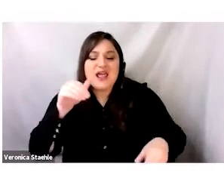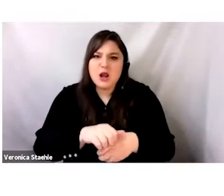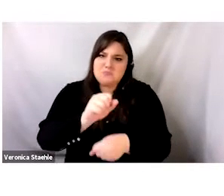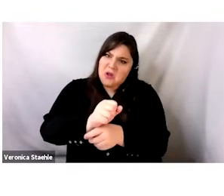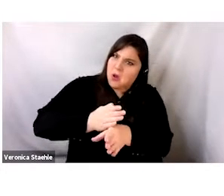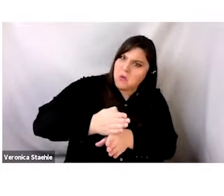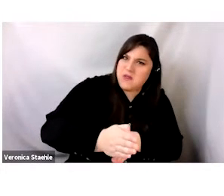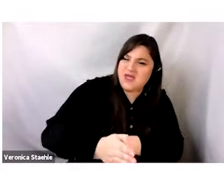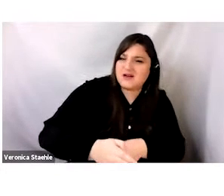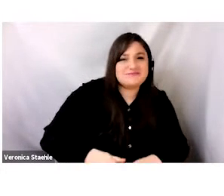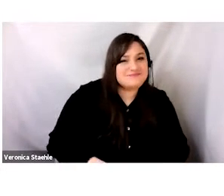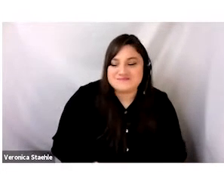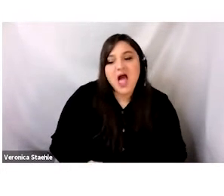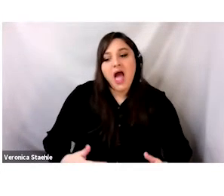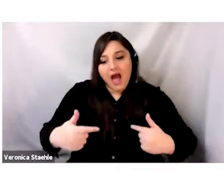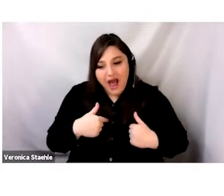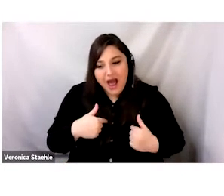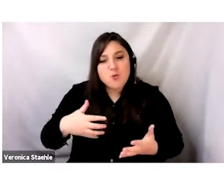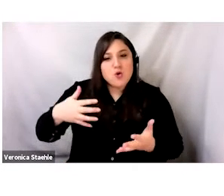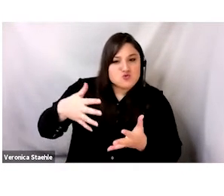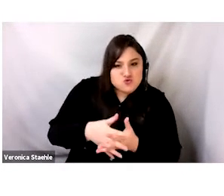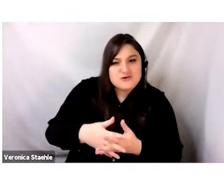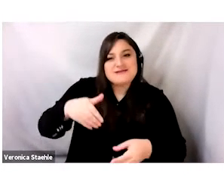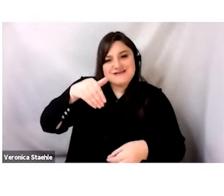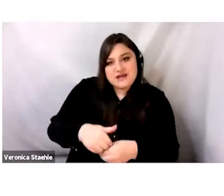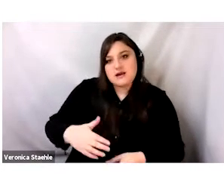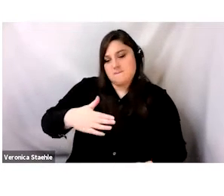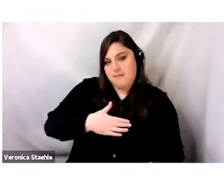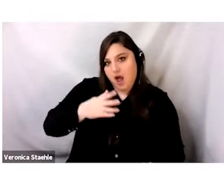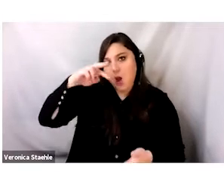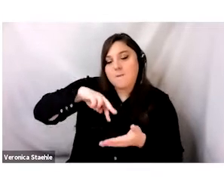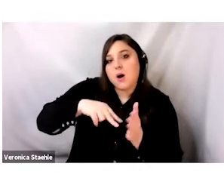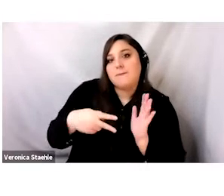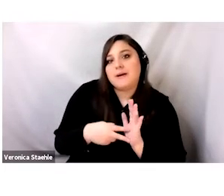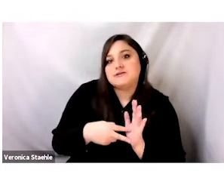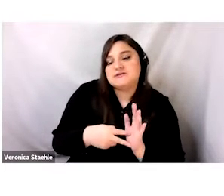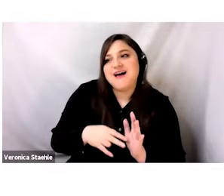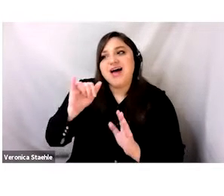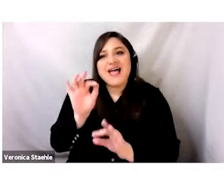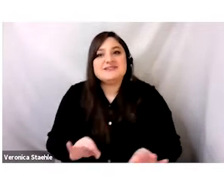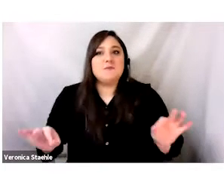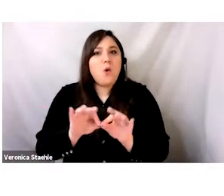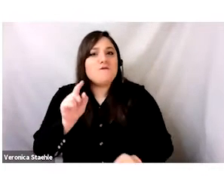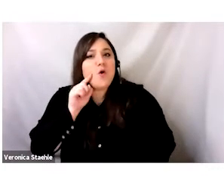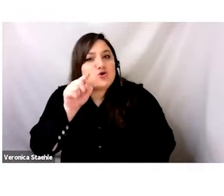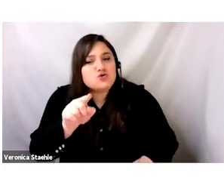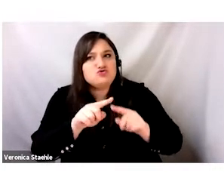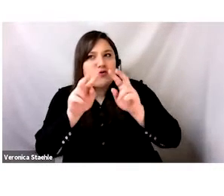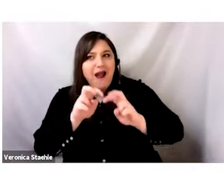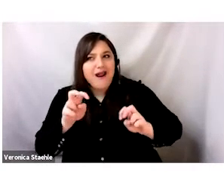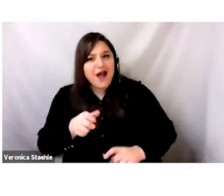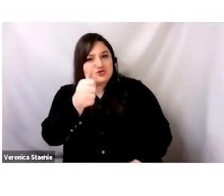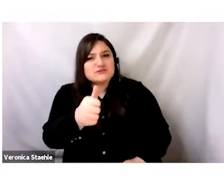honestly want everyone to strive towards is what is your purpose? What is your why? What is your being? Because when we look